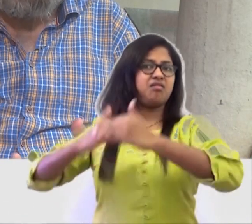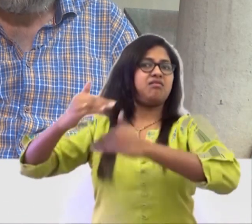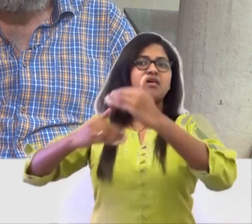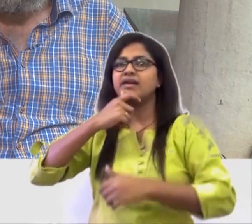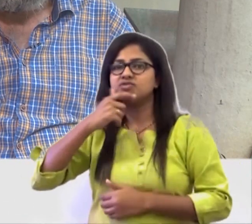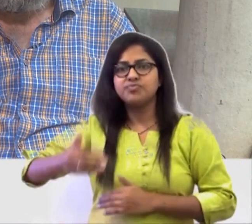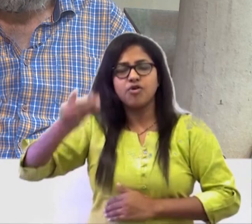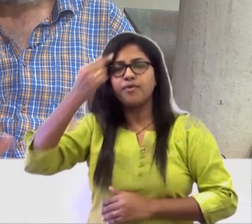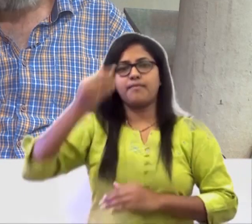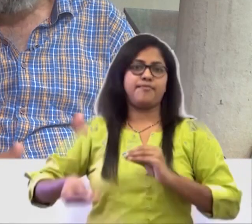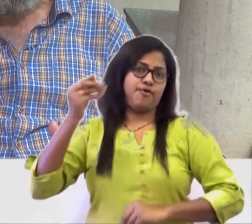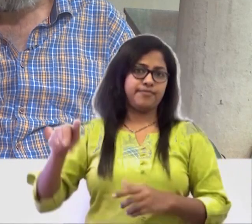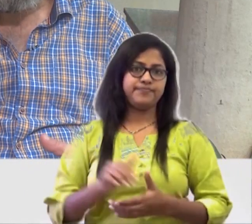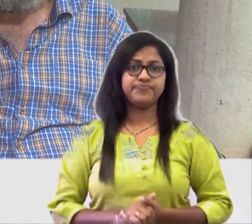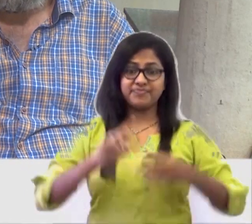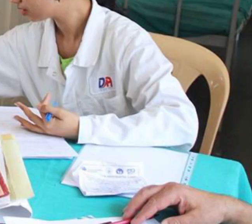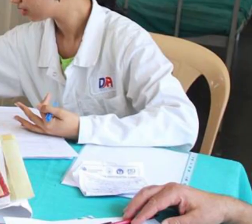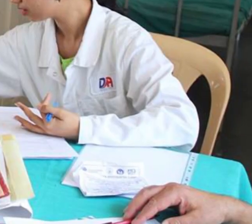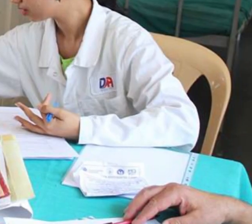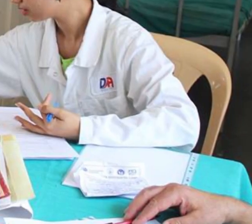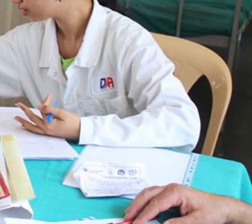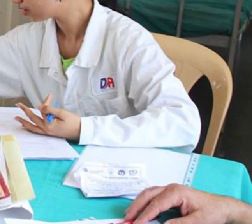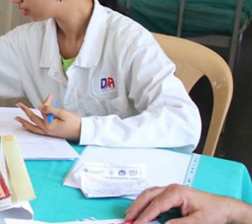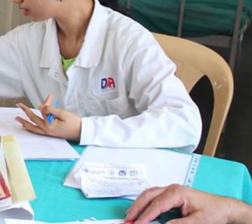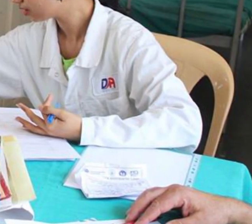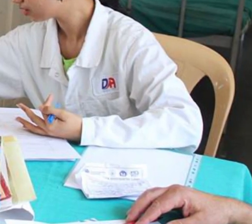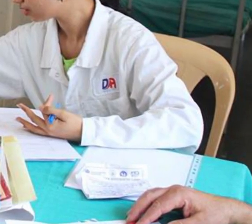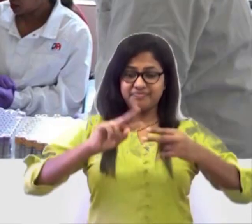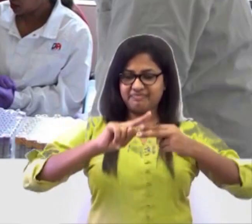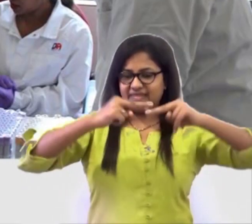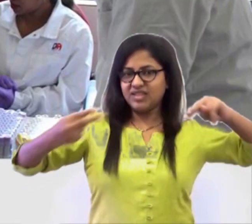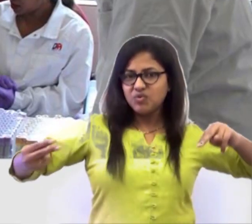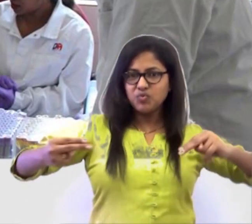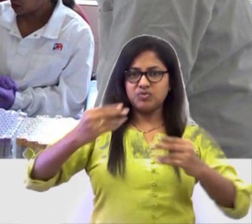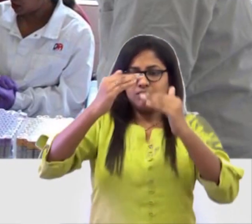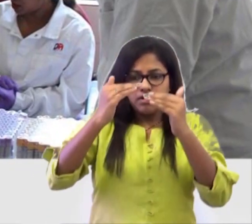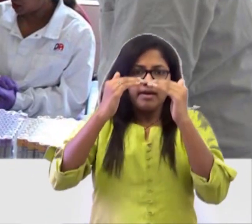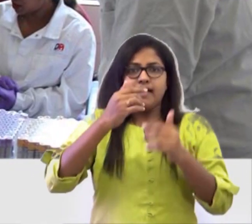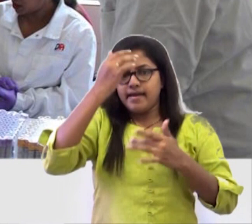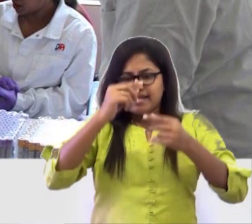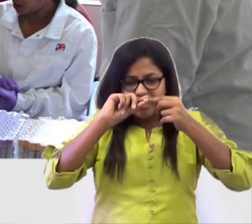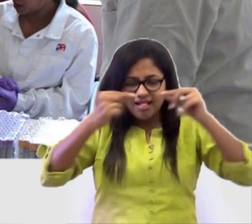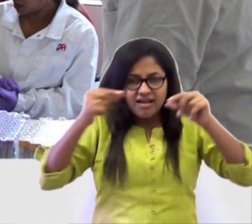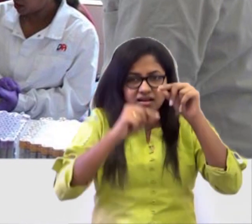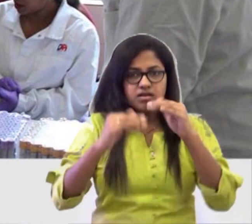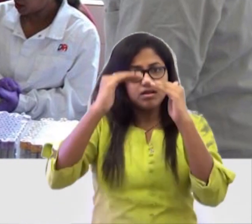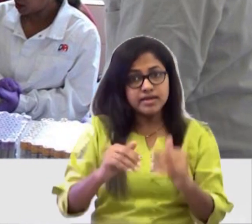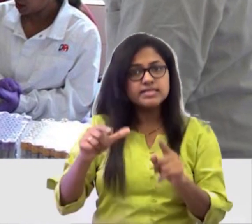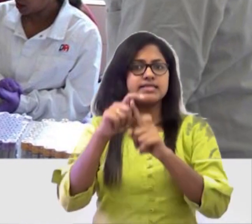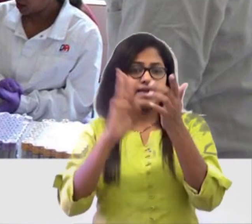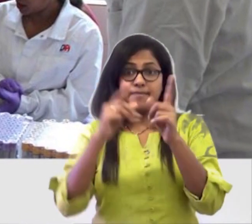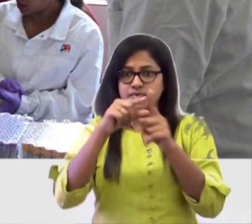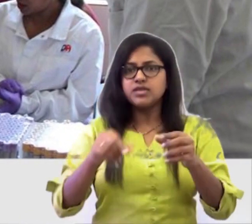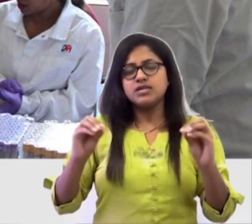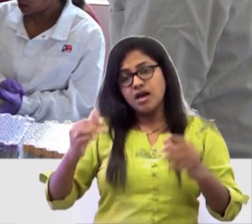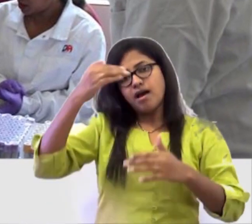growing older, his problems were increasing. Pictures of doctors with patients. A neurodegenerative disease, DMD,